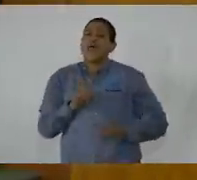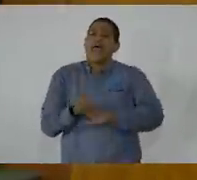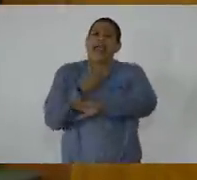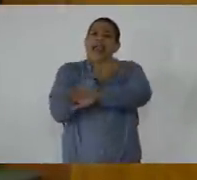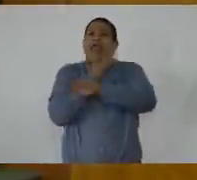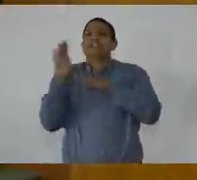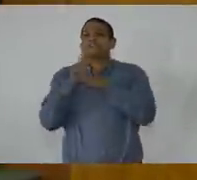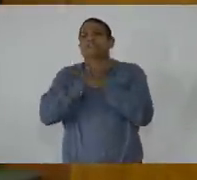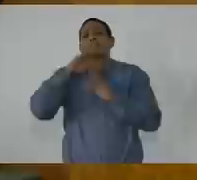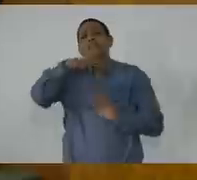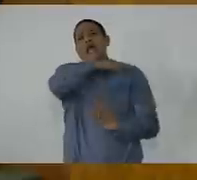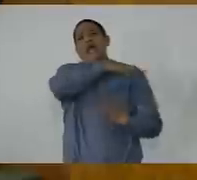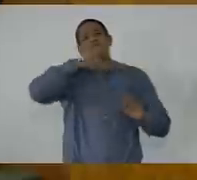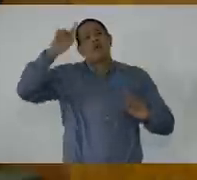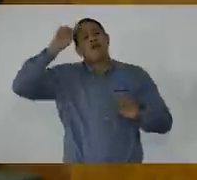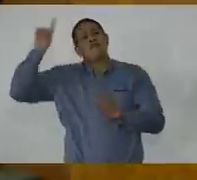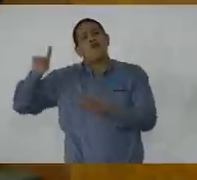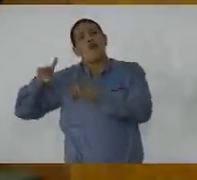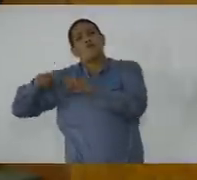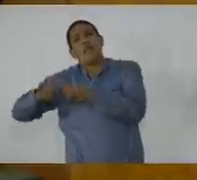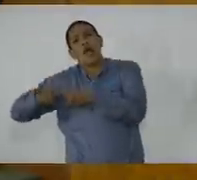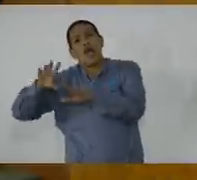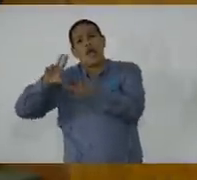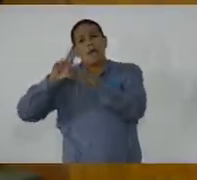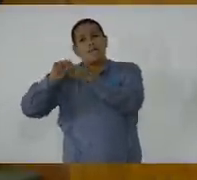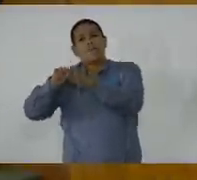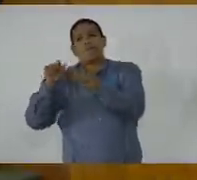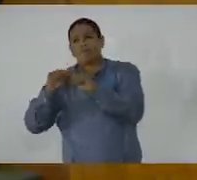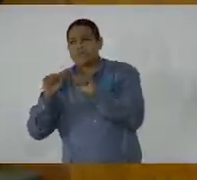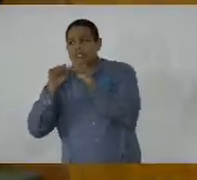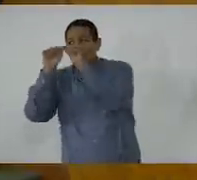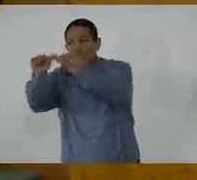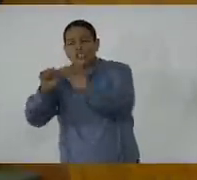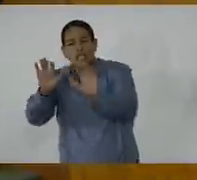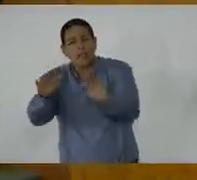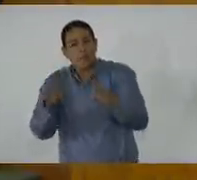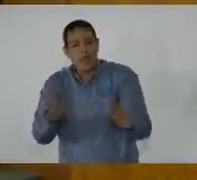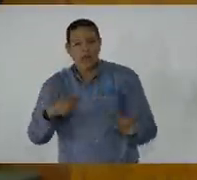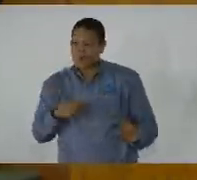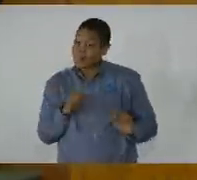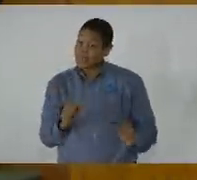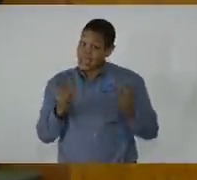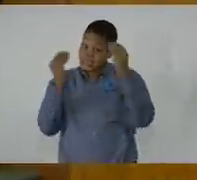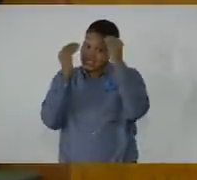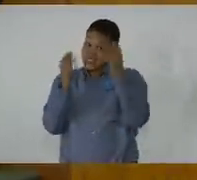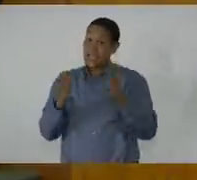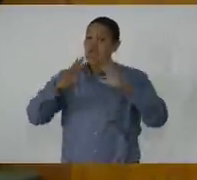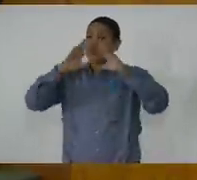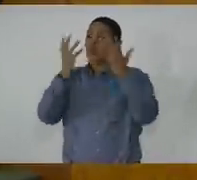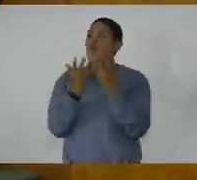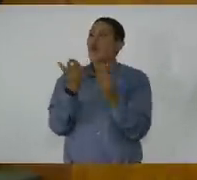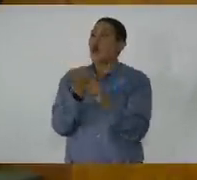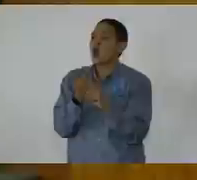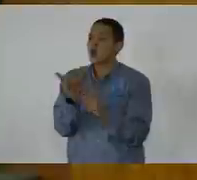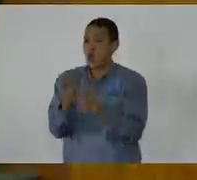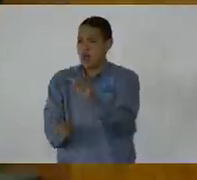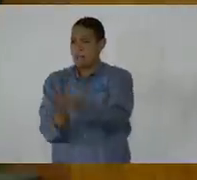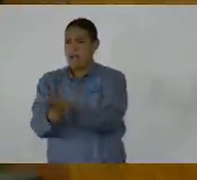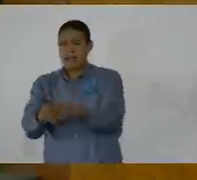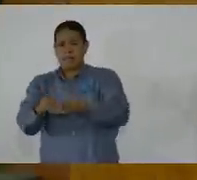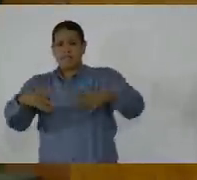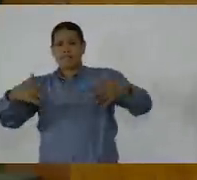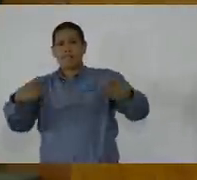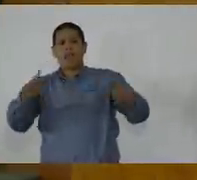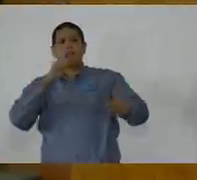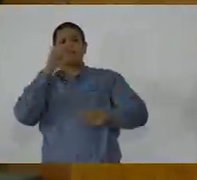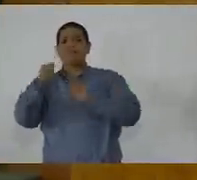business environment for reliance and sustainability. And we can say that the world, and as the world emerges from the